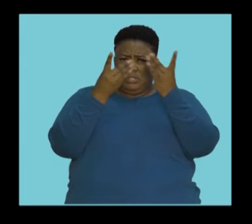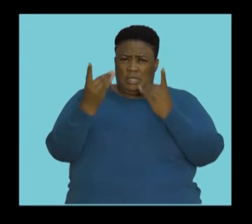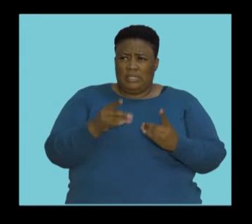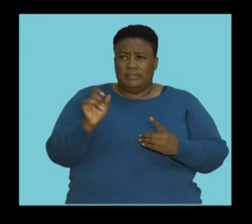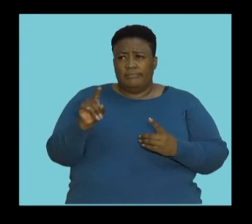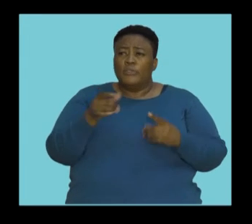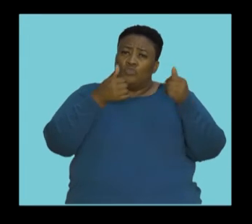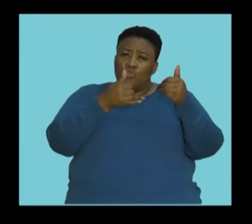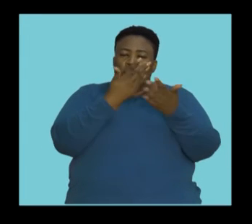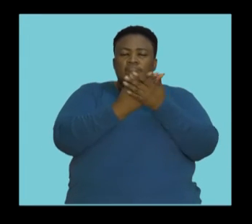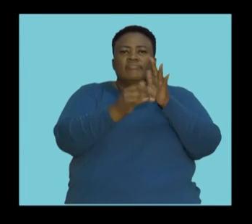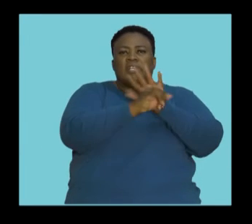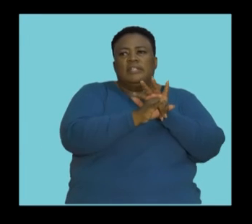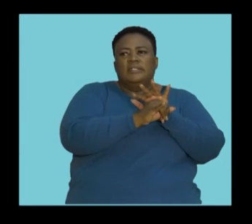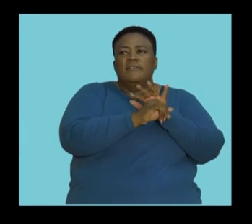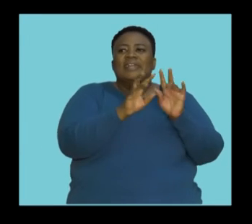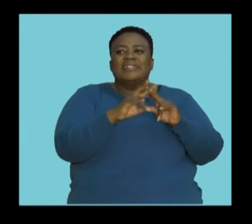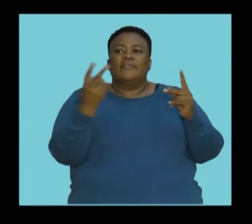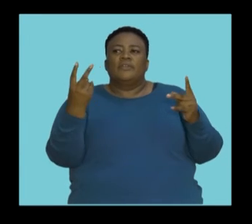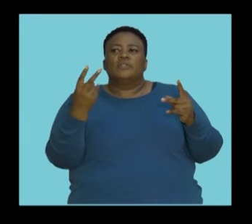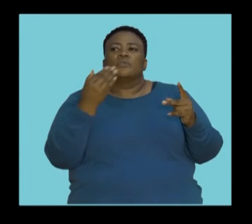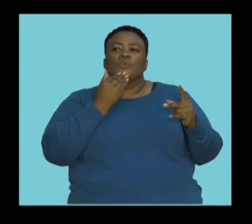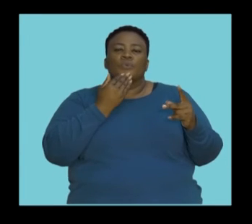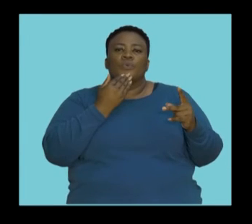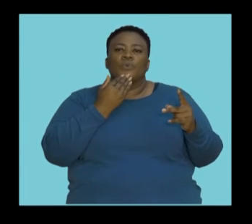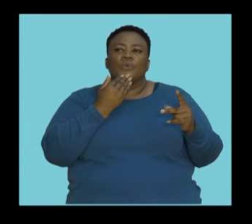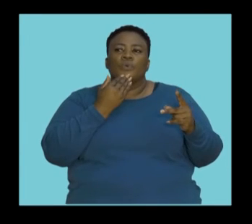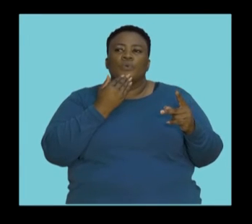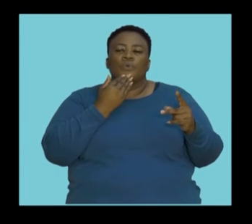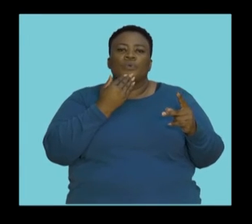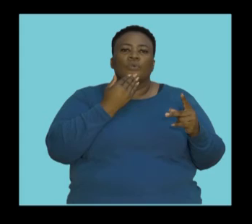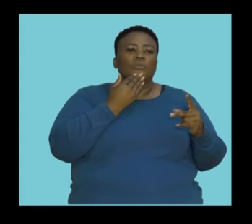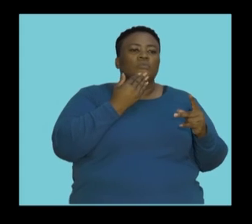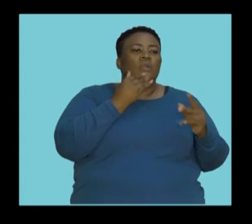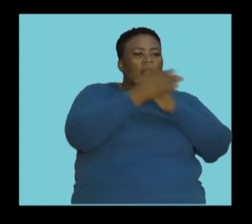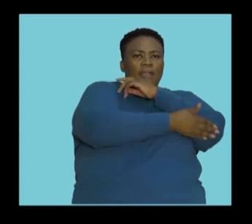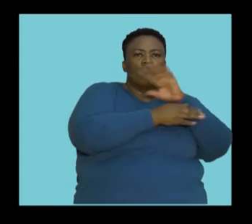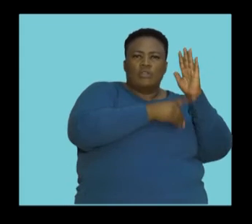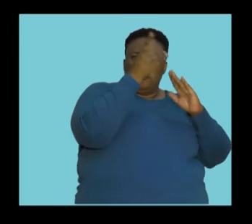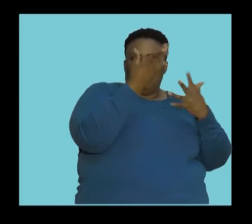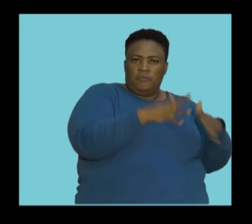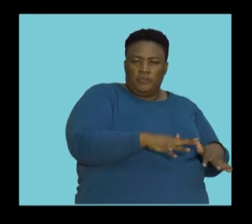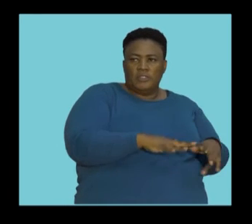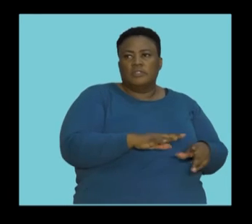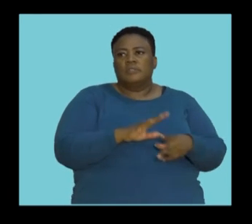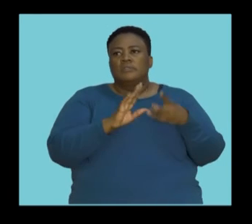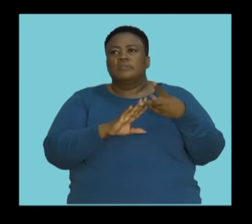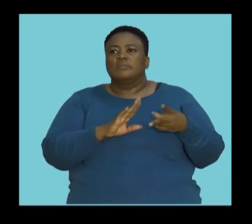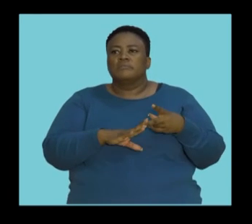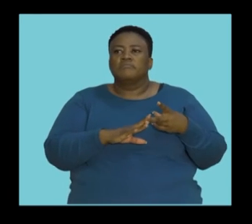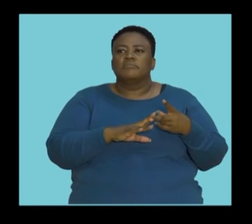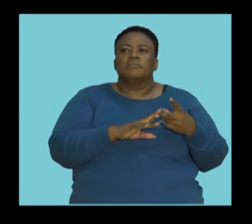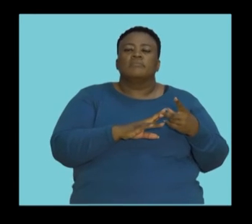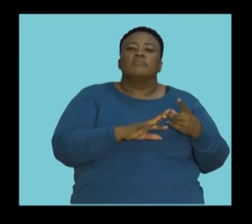stats in this, it's good to be able to identify the difference between, so where here we have a developed country,